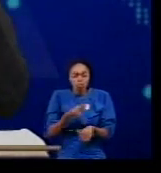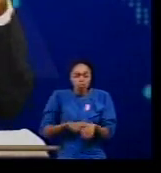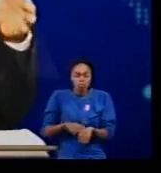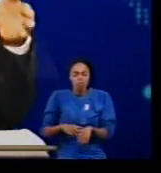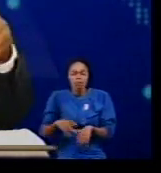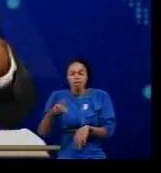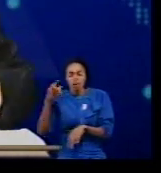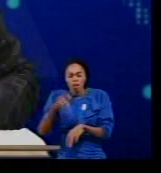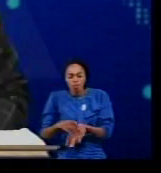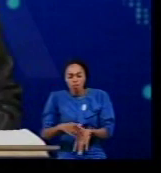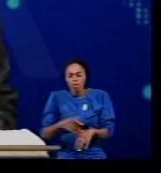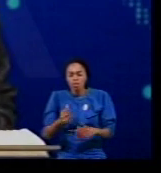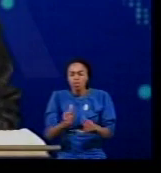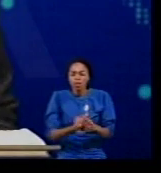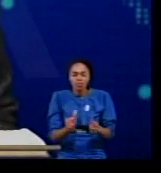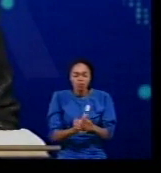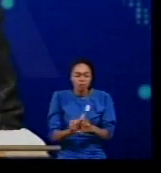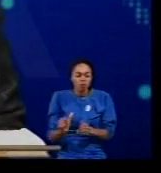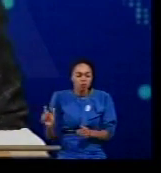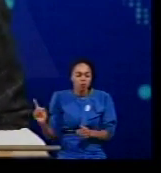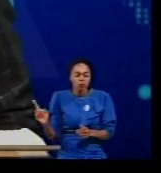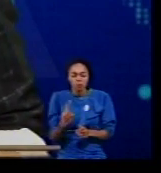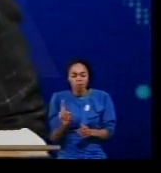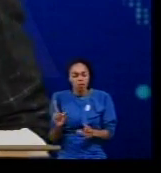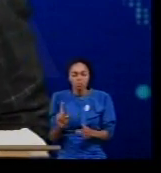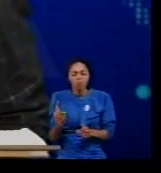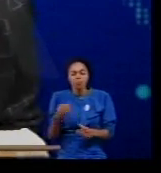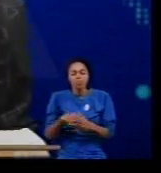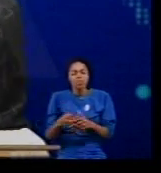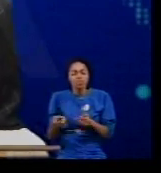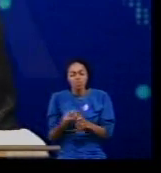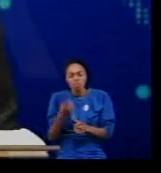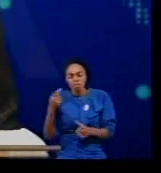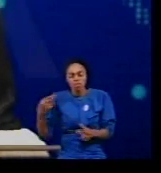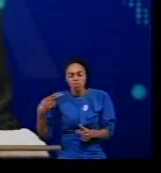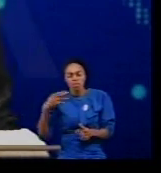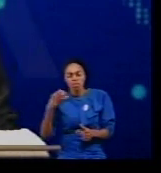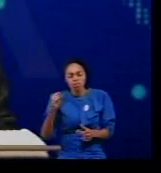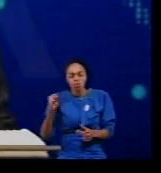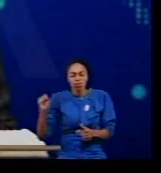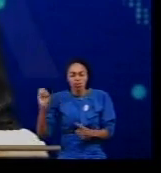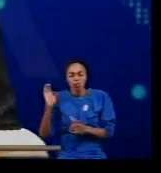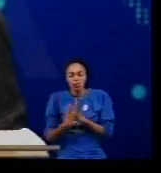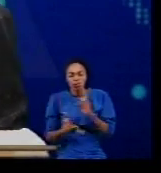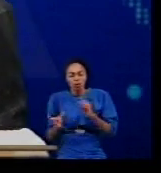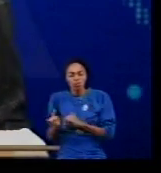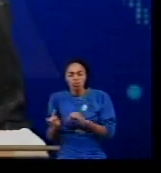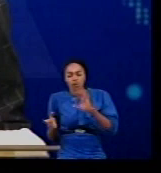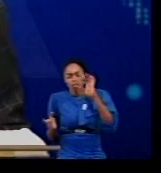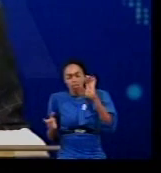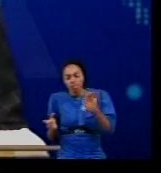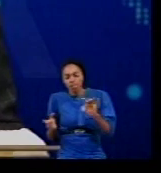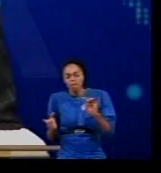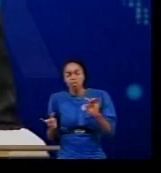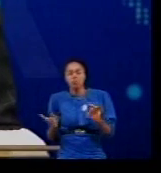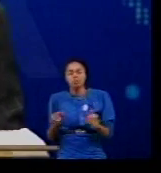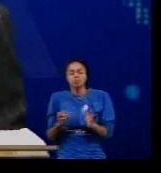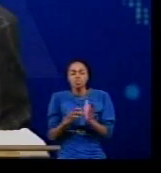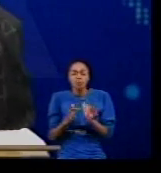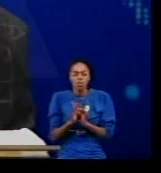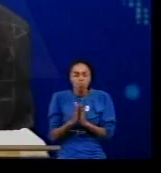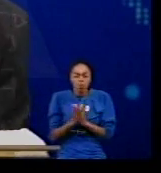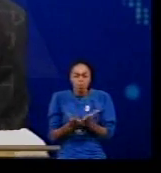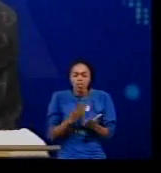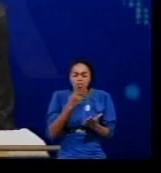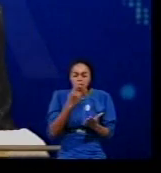in a secluded place. Instead of going to the mountaintop to do that, so that the wind would blow the chaff away, he hid himself